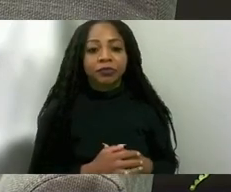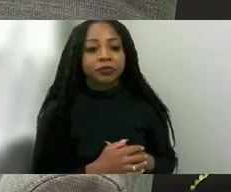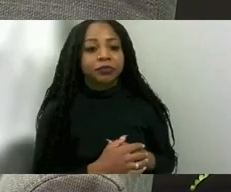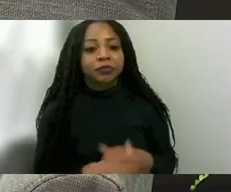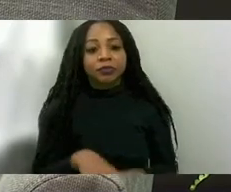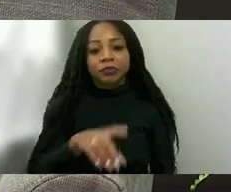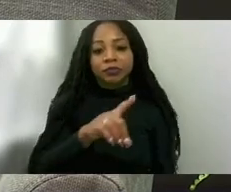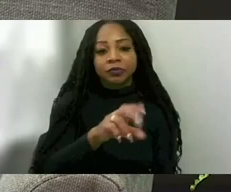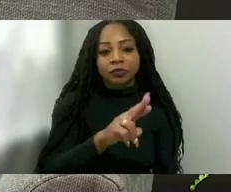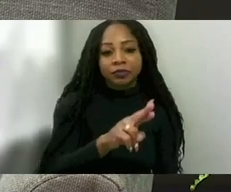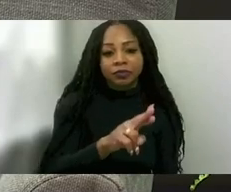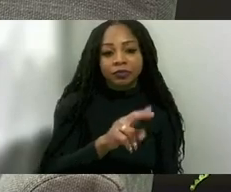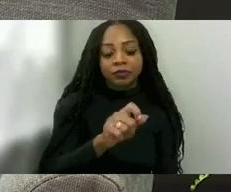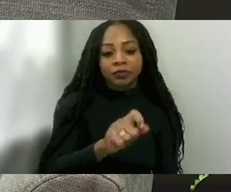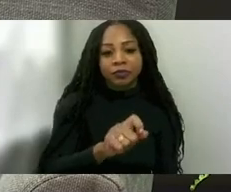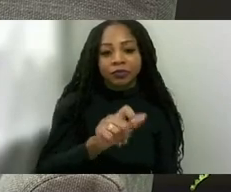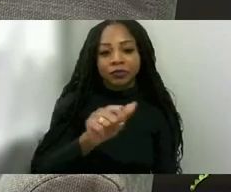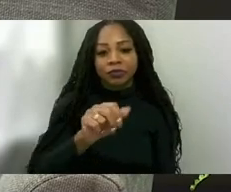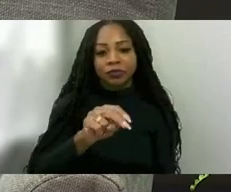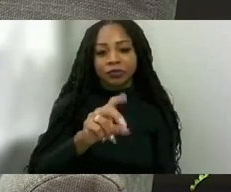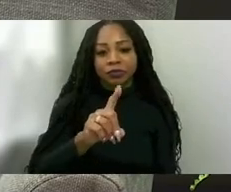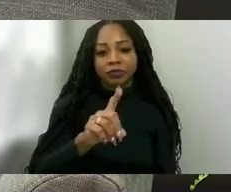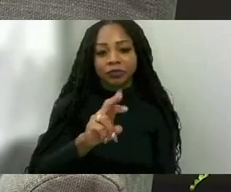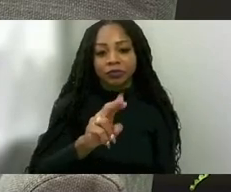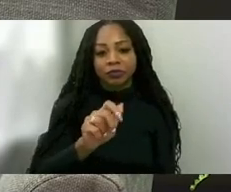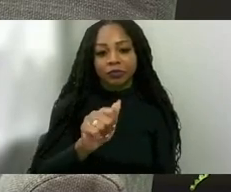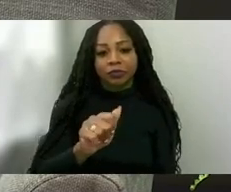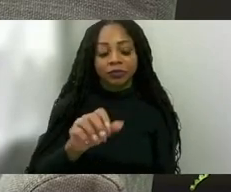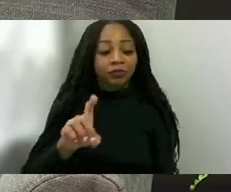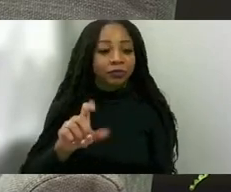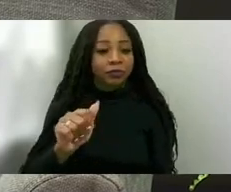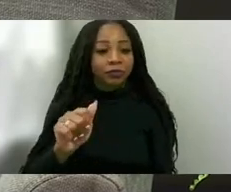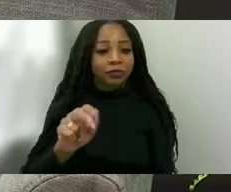Davis to be in conversation with you today,